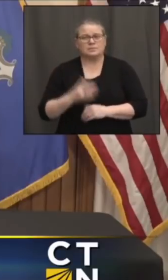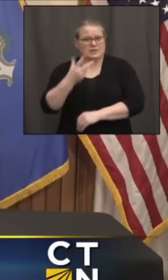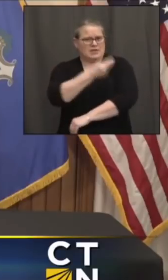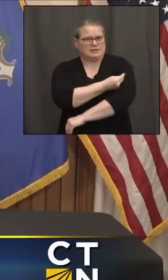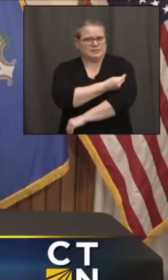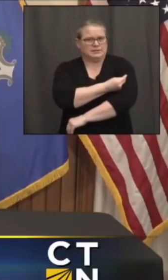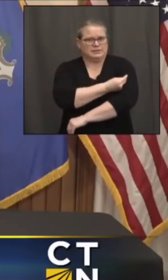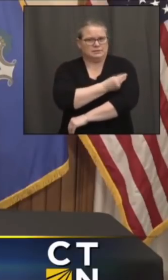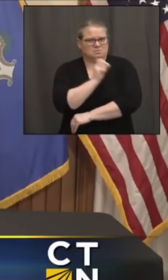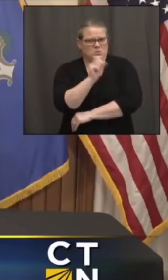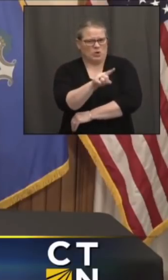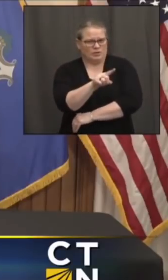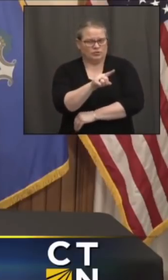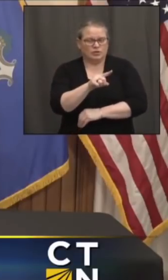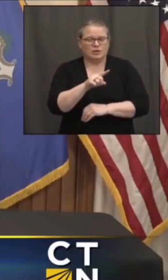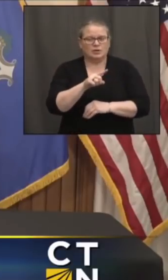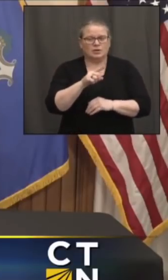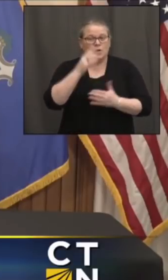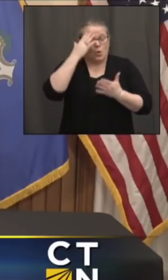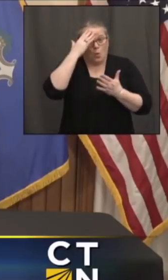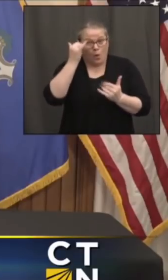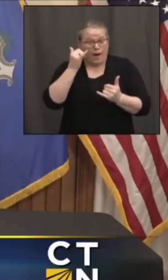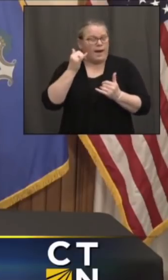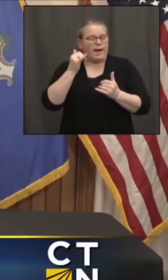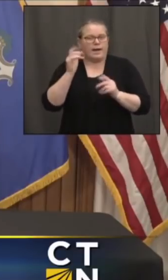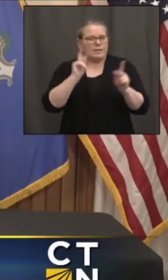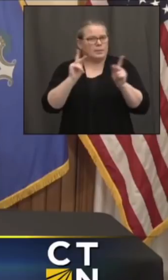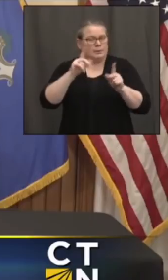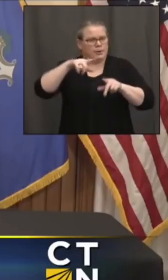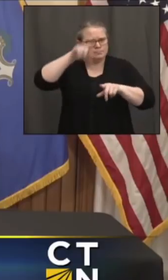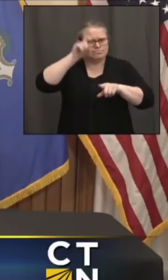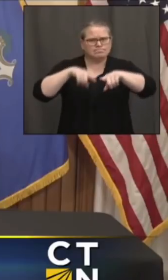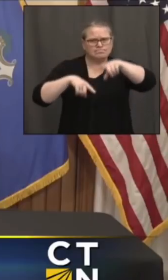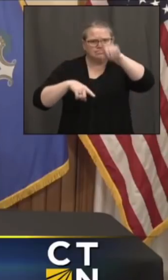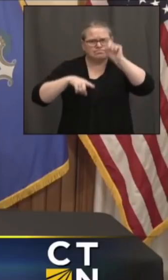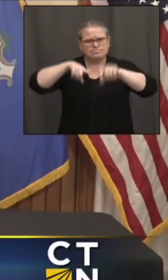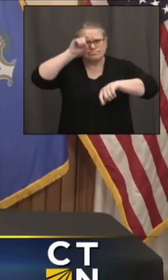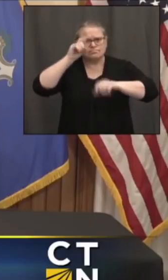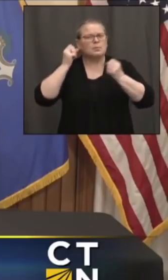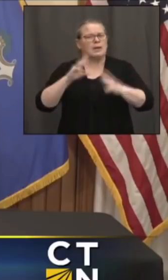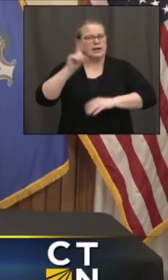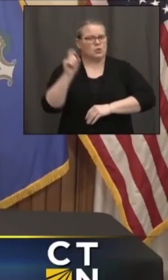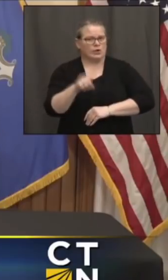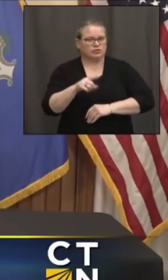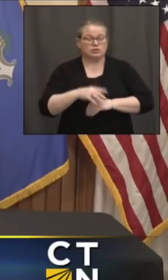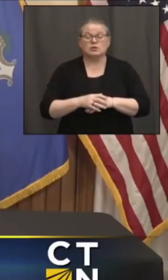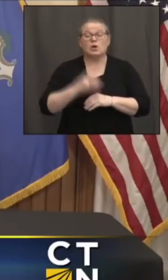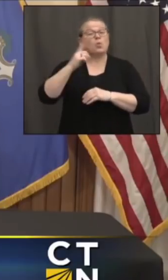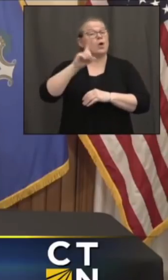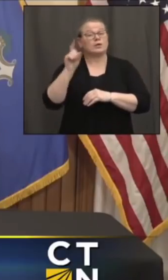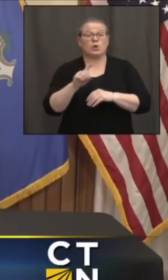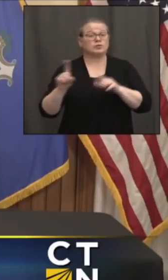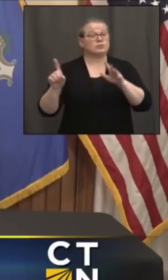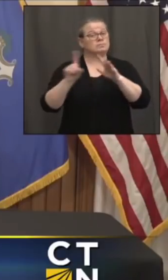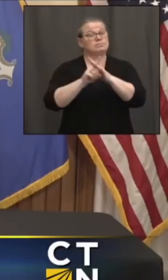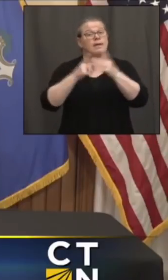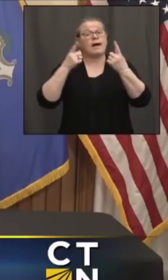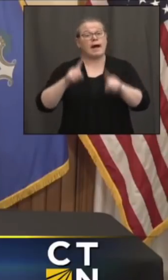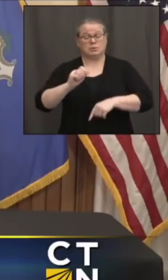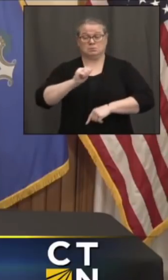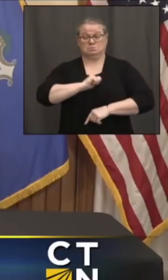there just always seem to be a lot of questions. And one thing that came up was, okay, I'm 65 and I'm a resident. I can